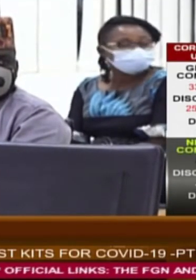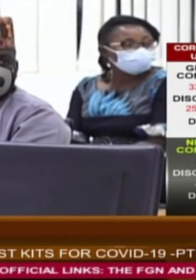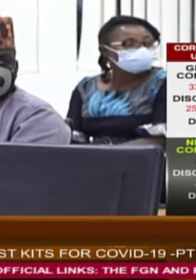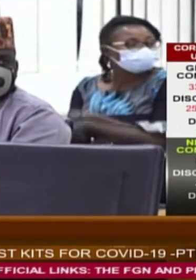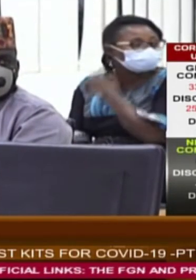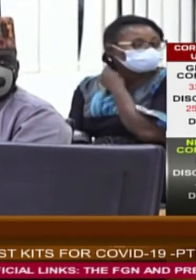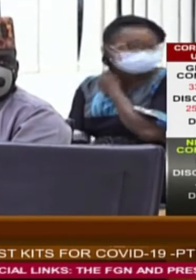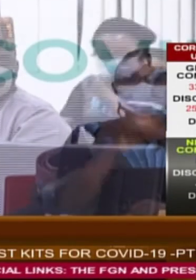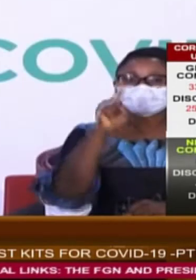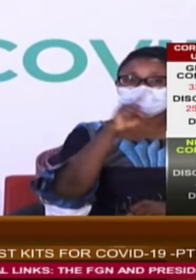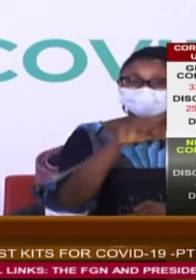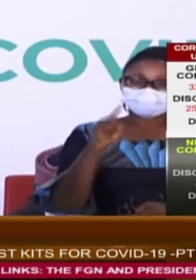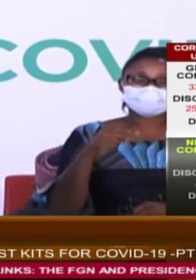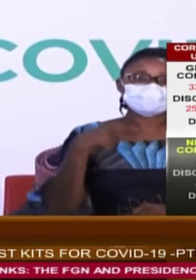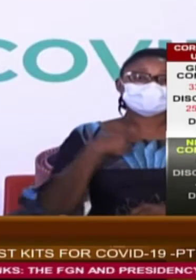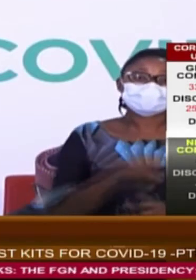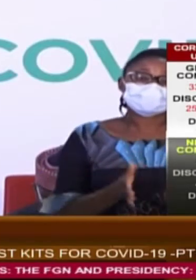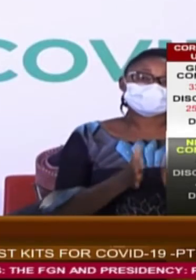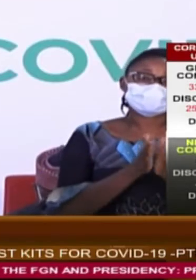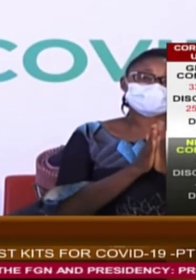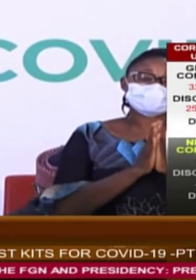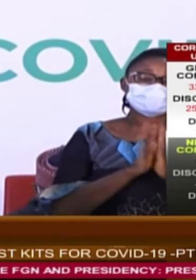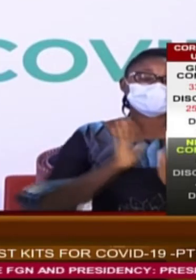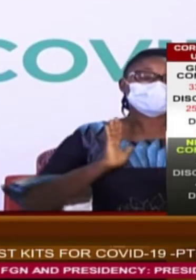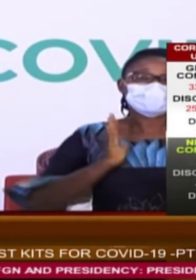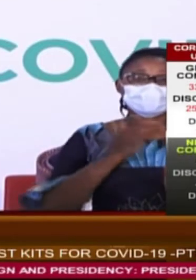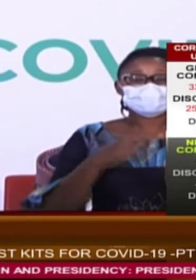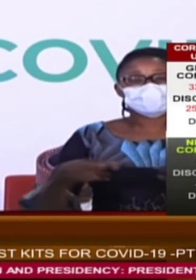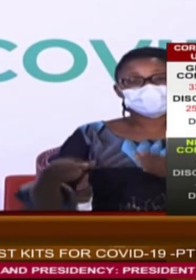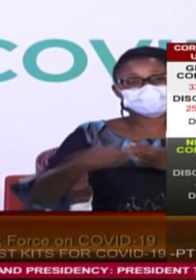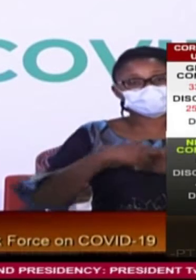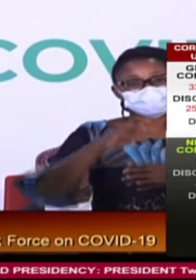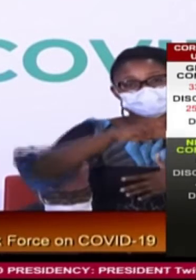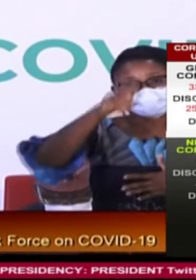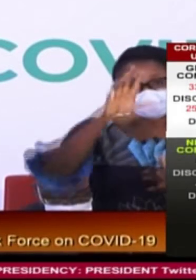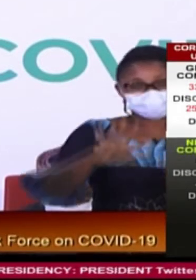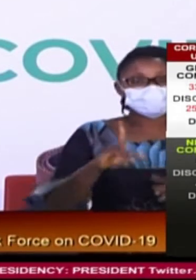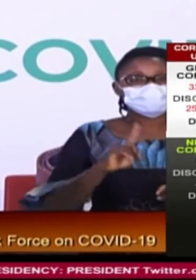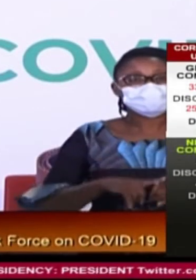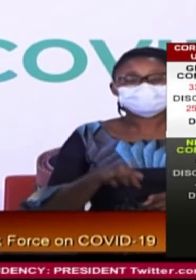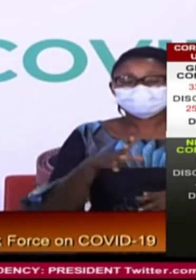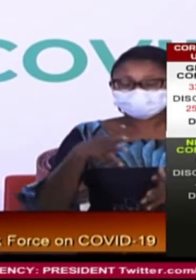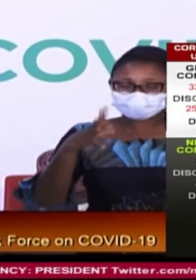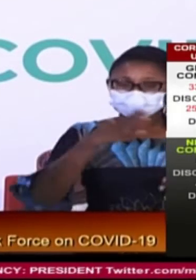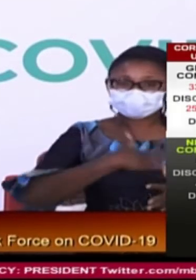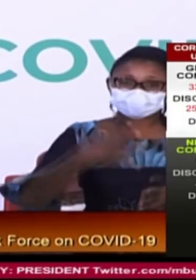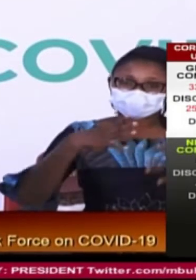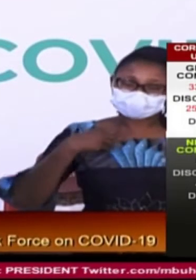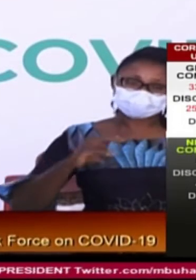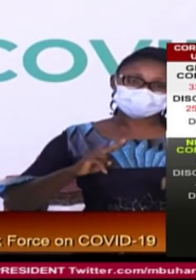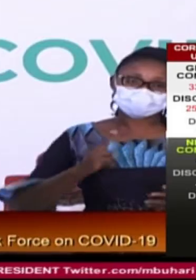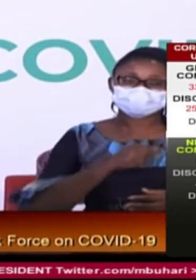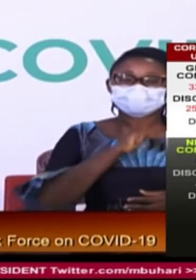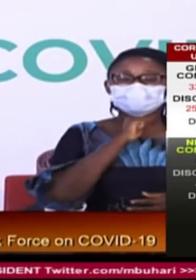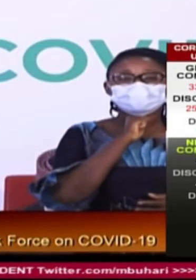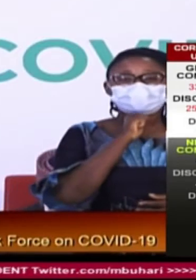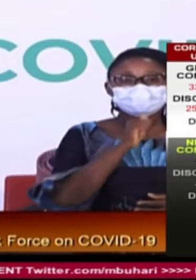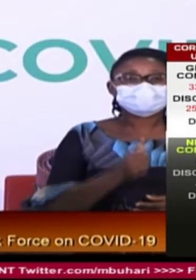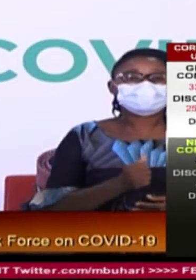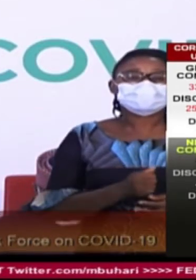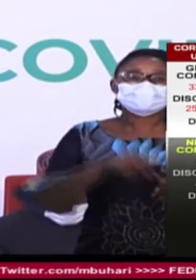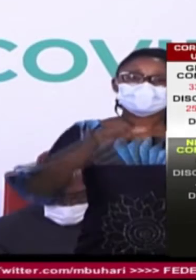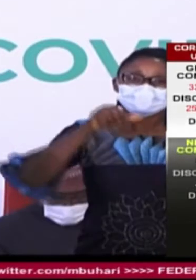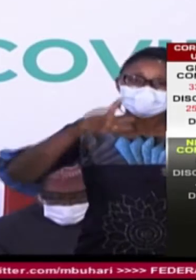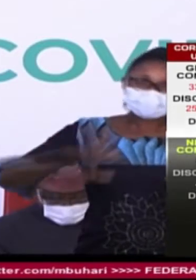being addressed. We urge returning travelers to please bear with us and do not hesitate to bring your